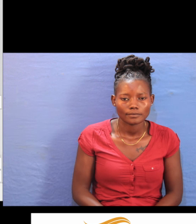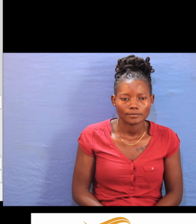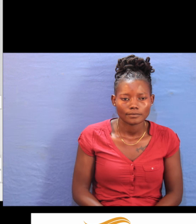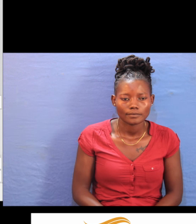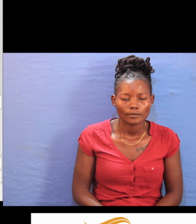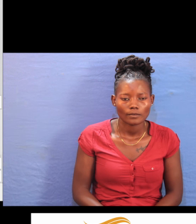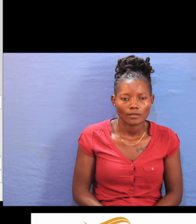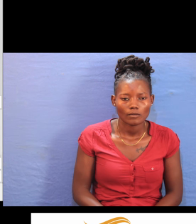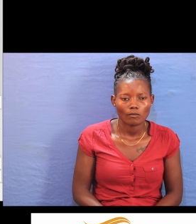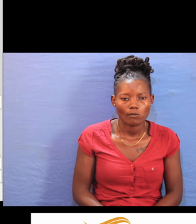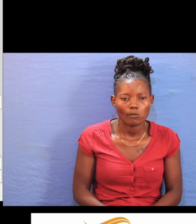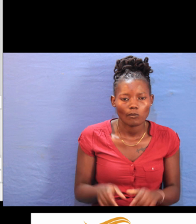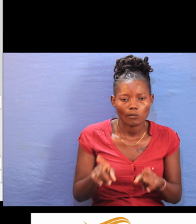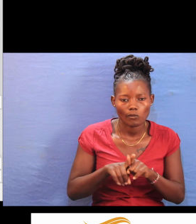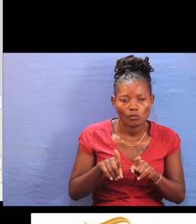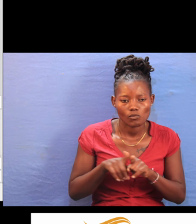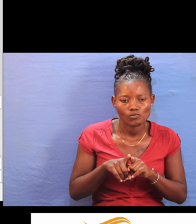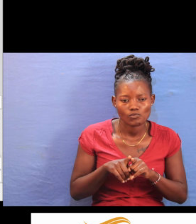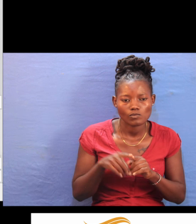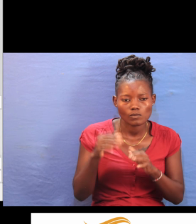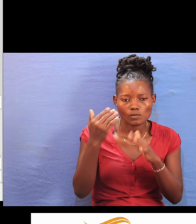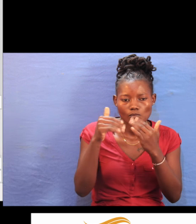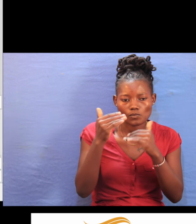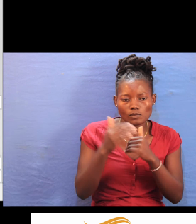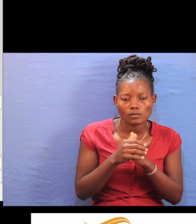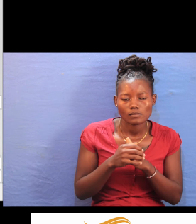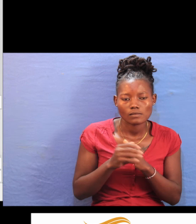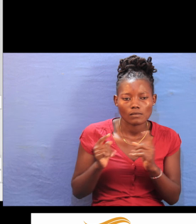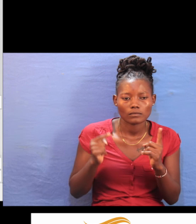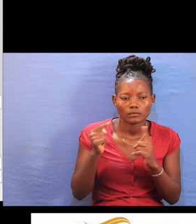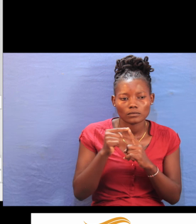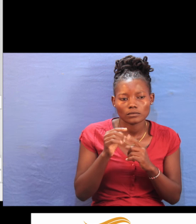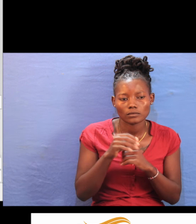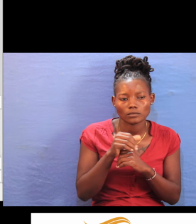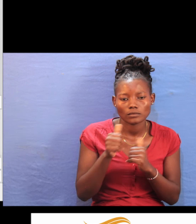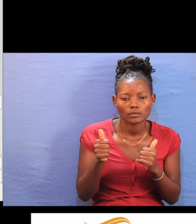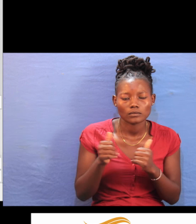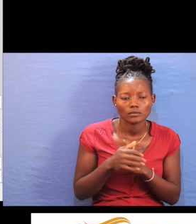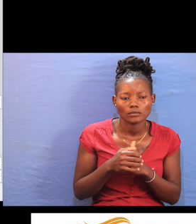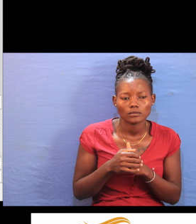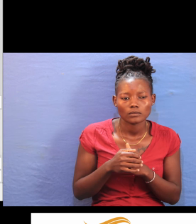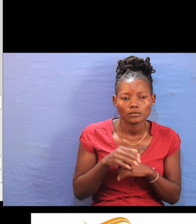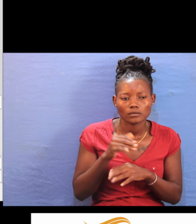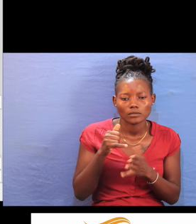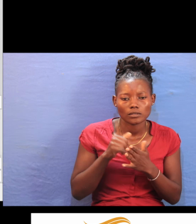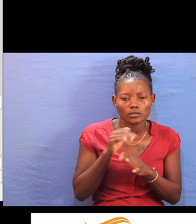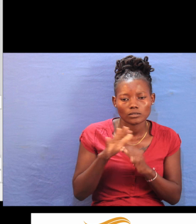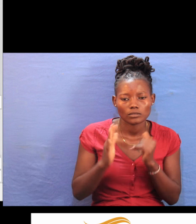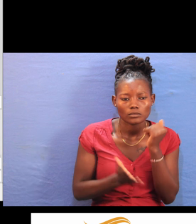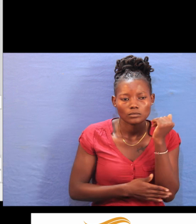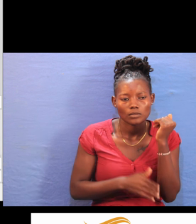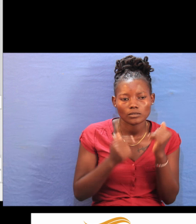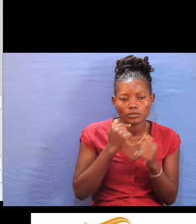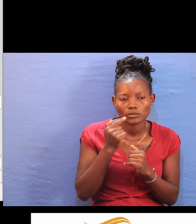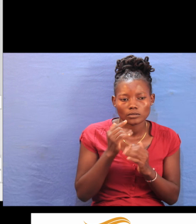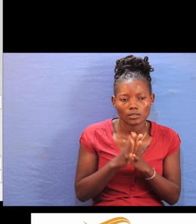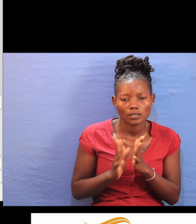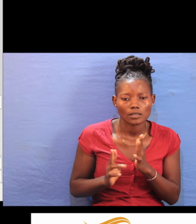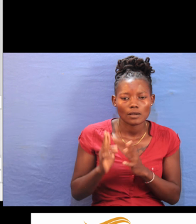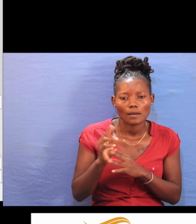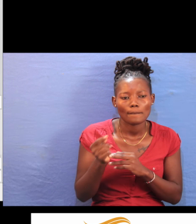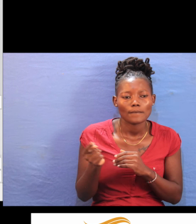up all through the cycle, then generally the competition lifts are going to go up also as far as the amount of